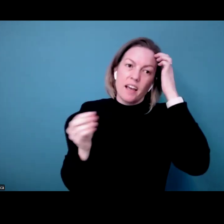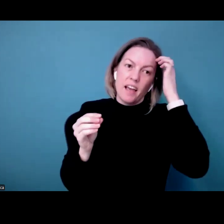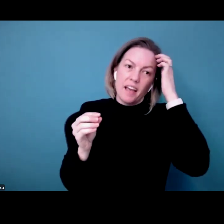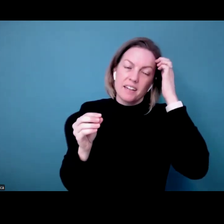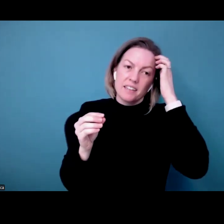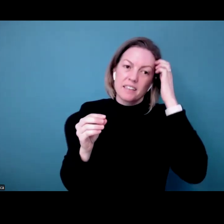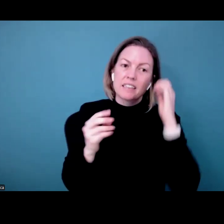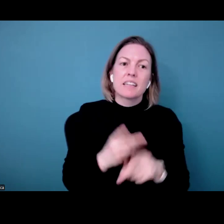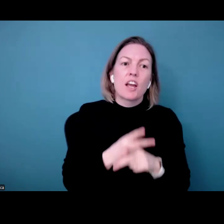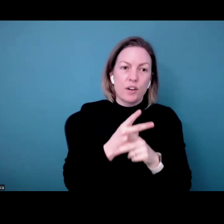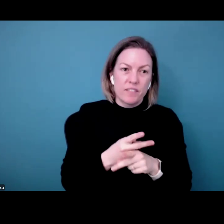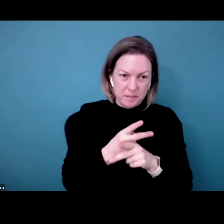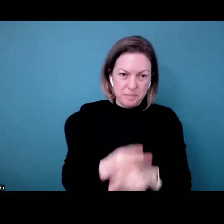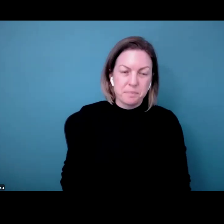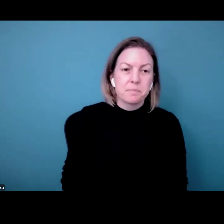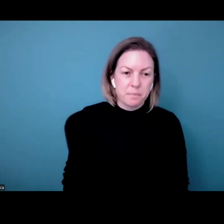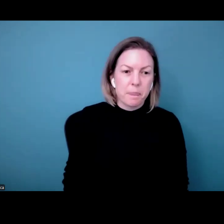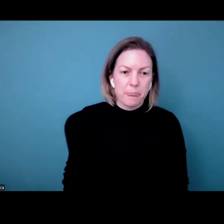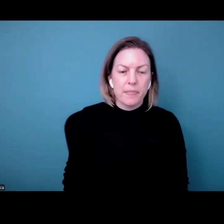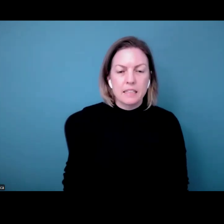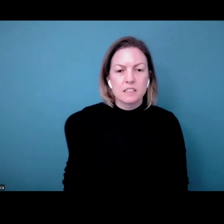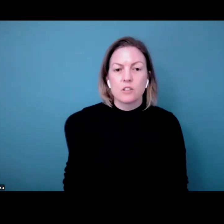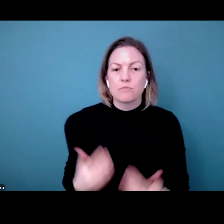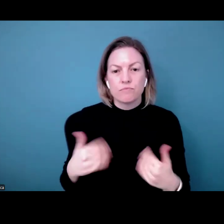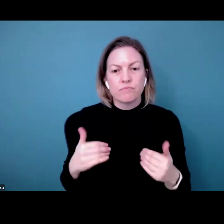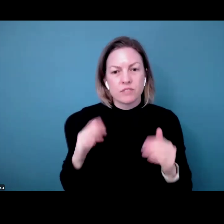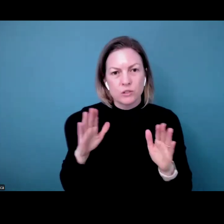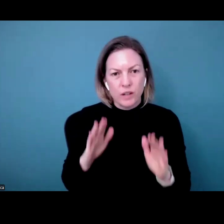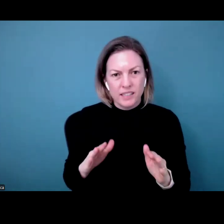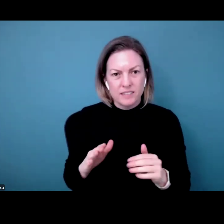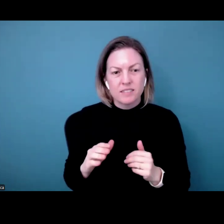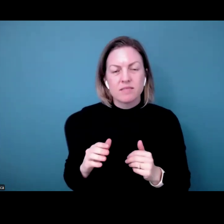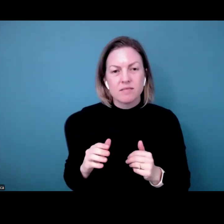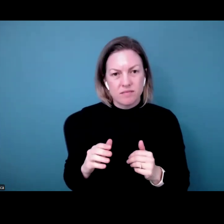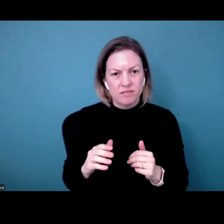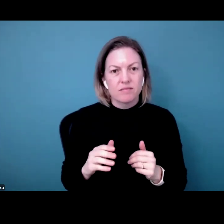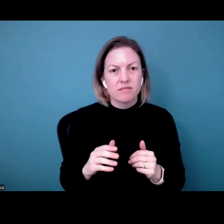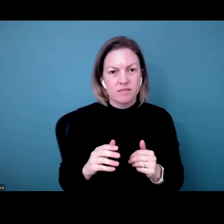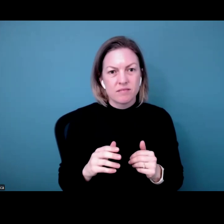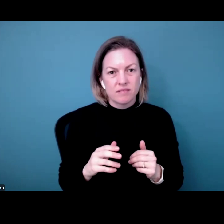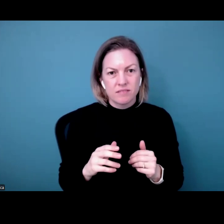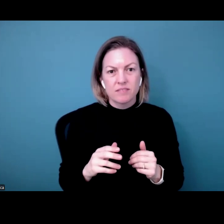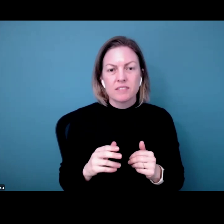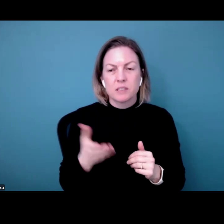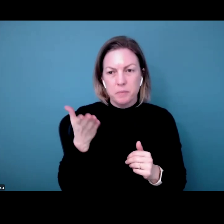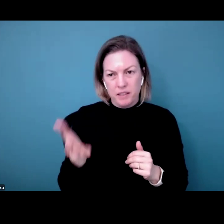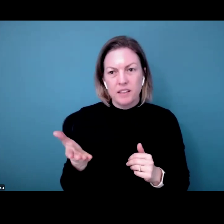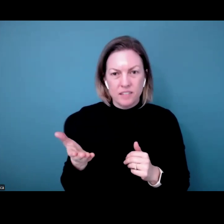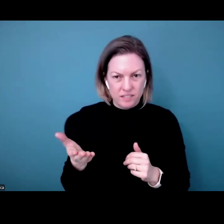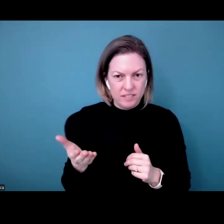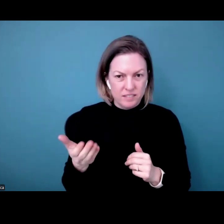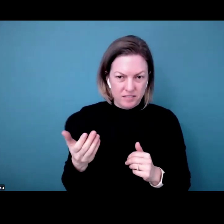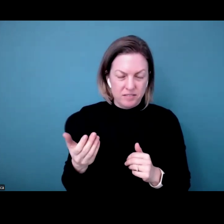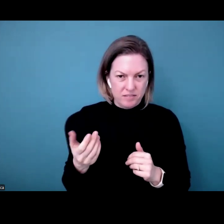caregiving. So it's just great to be in an audience of the 33 area agencies on aging in our